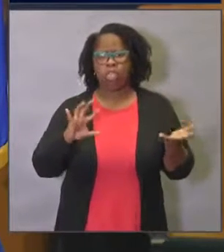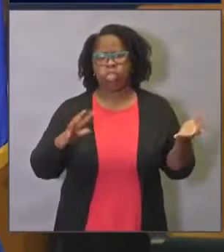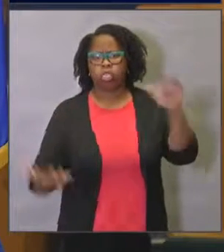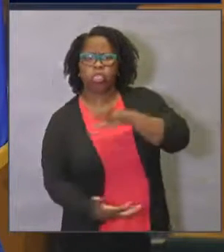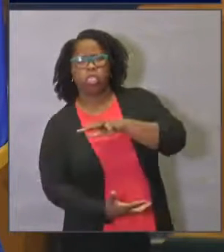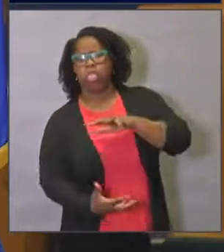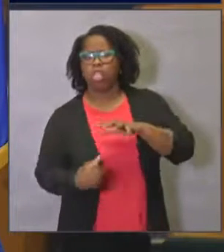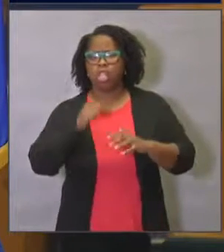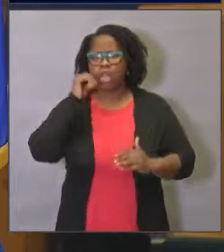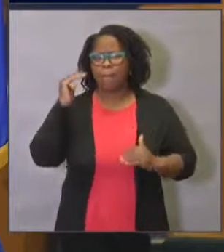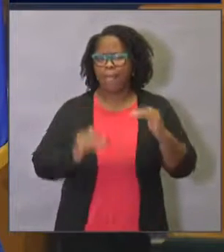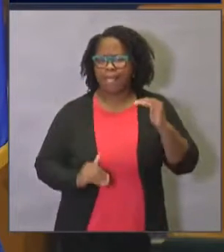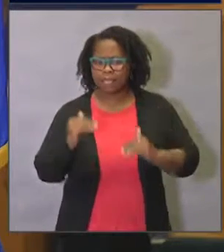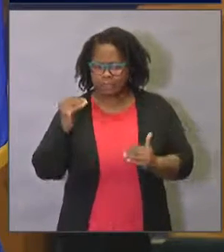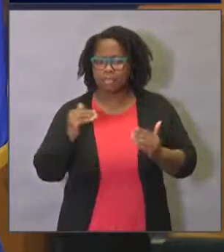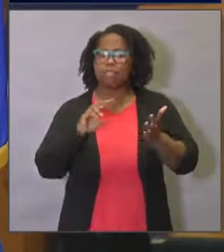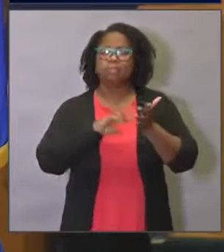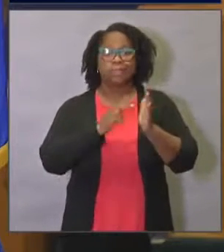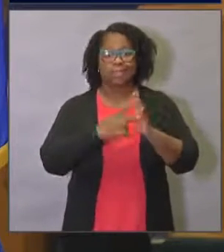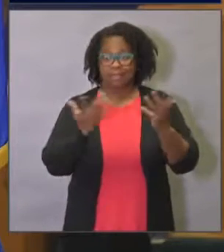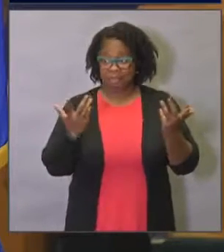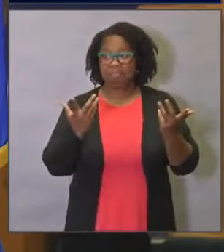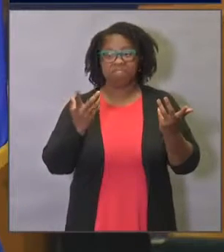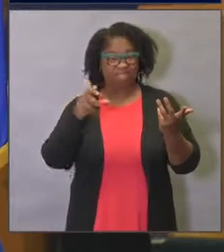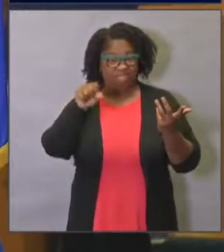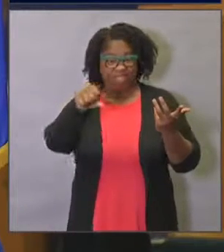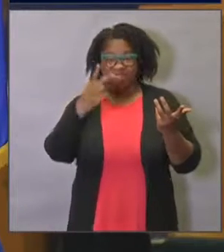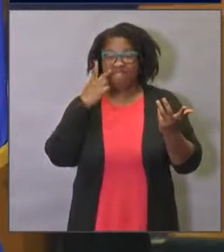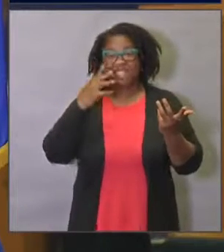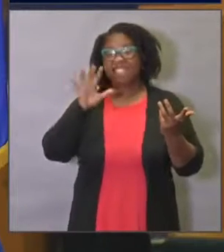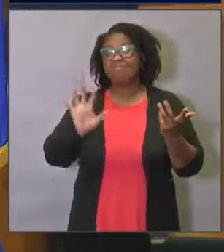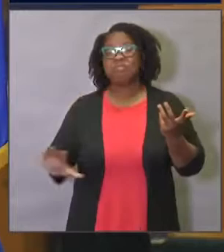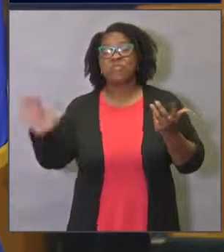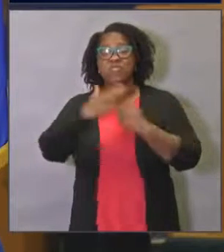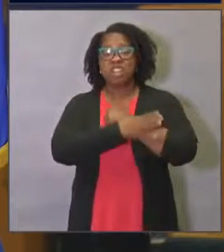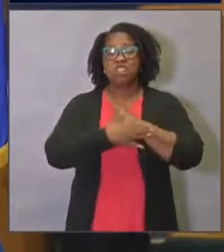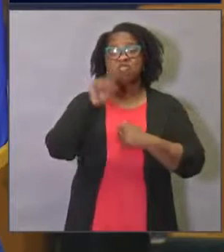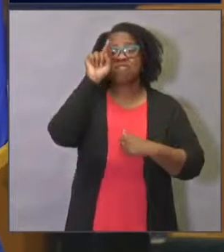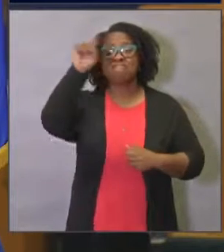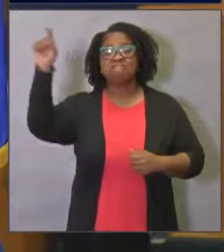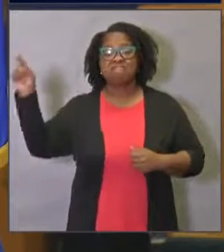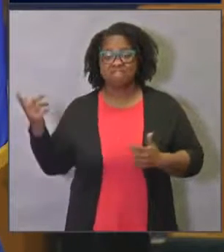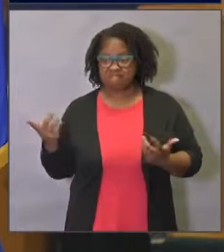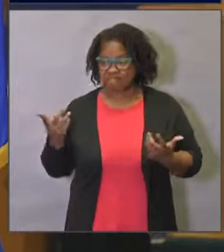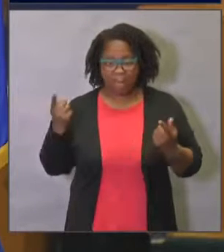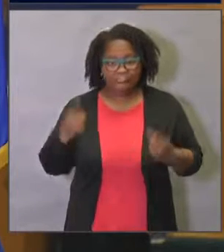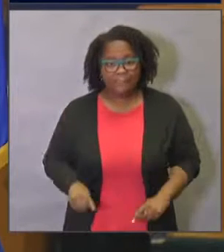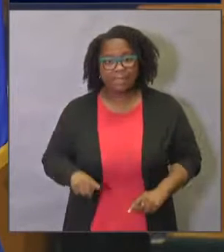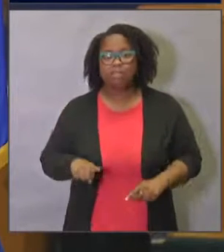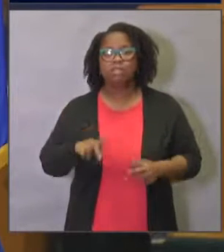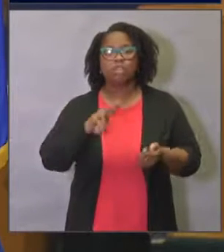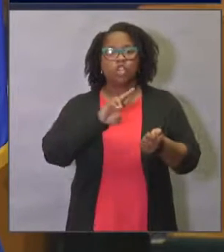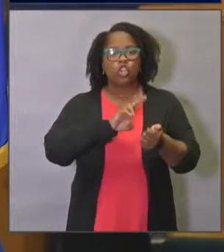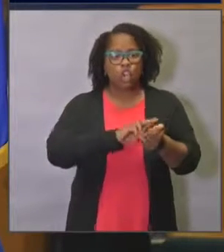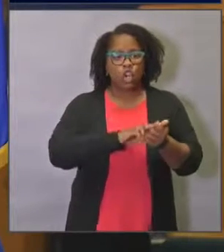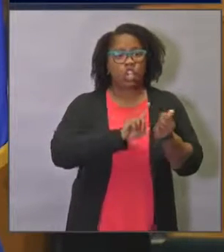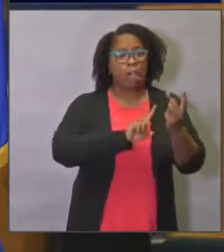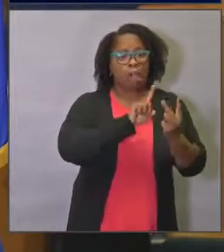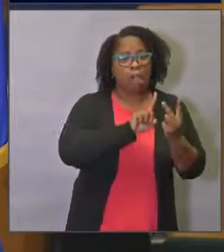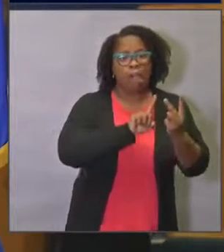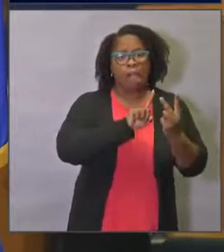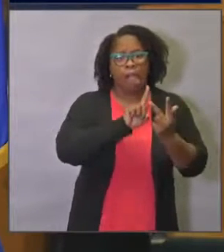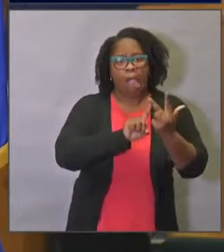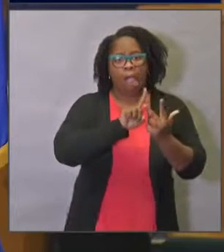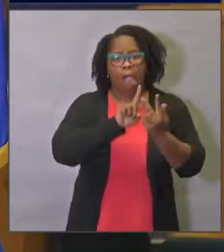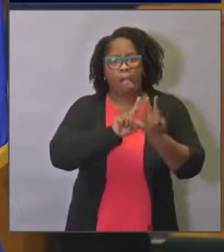what you'll have is situations that we've seen play out in other parts of the country throughout this pandemic, where nurses are taking care of many more than